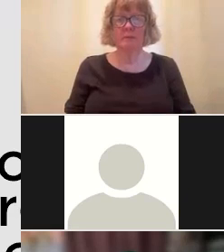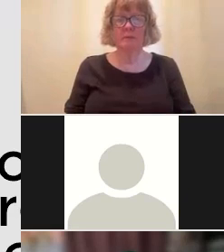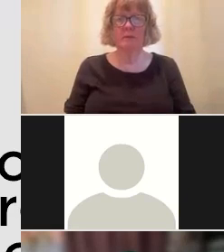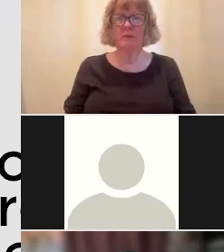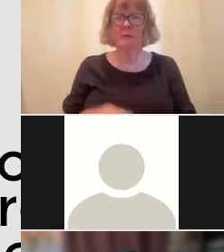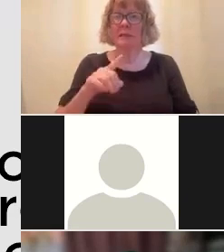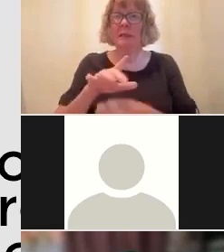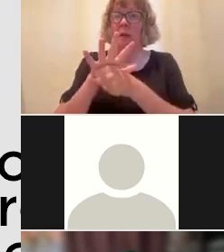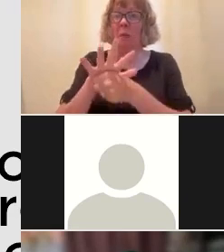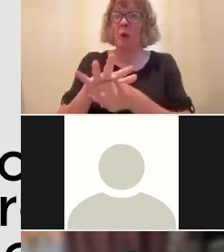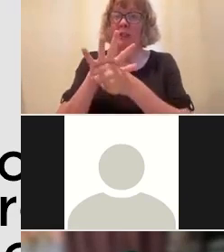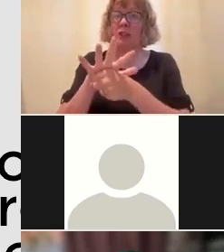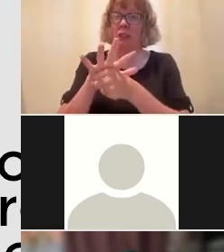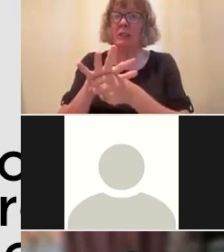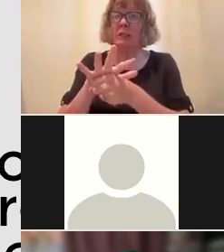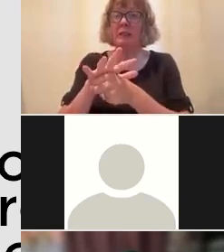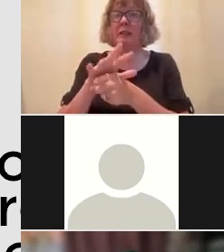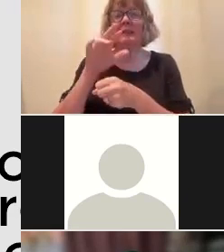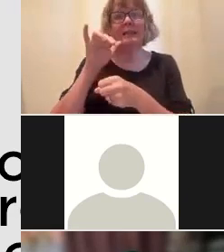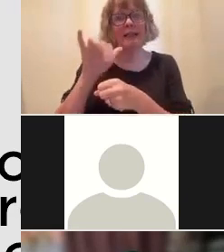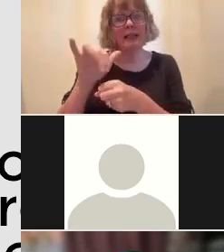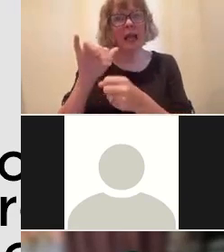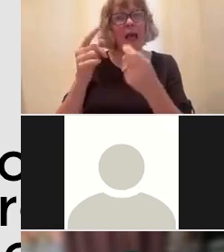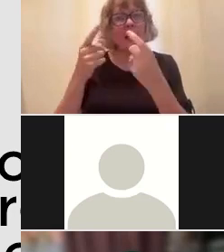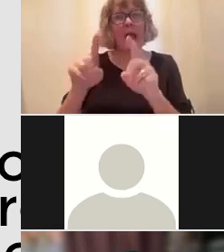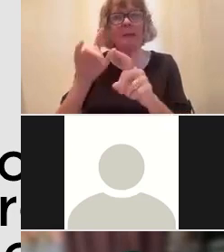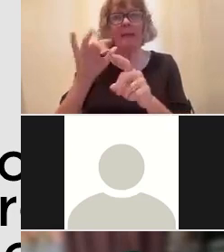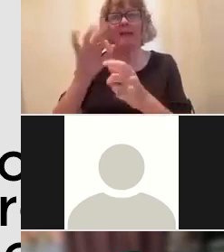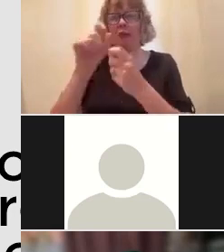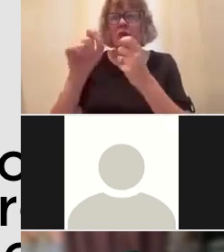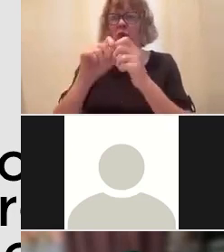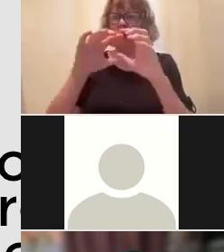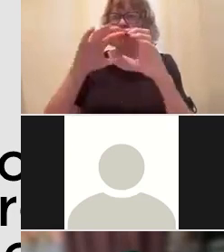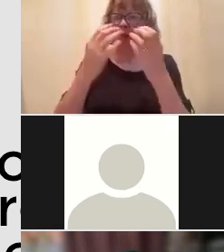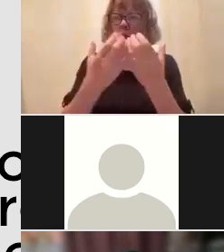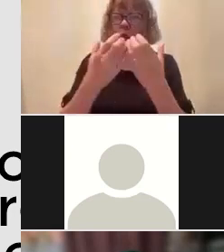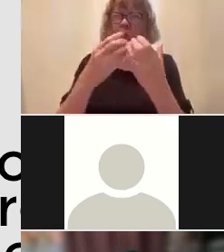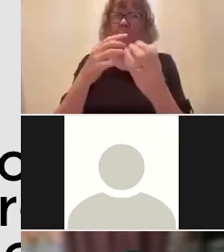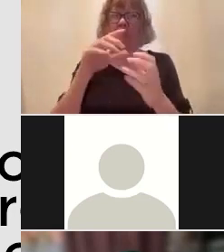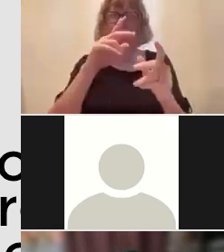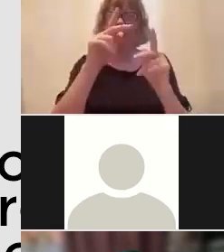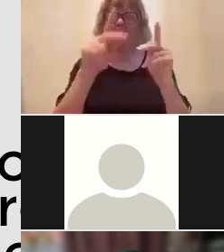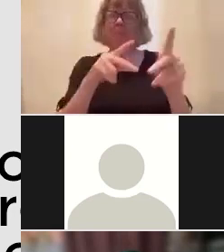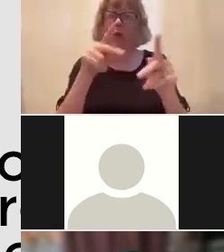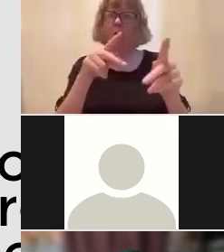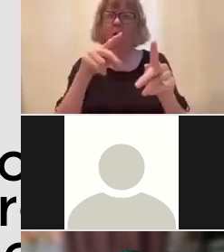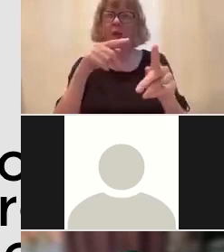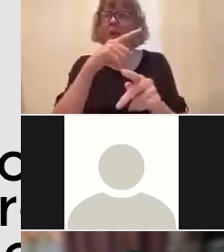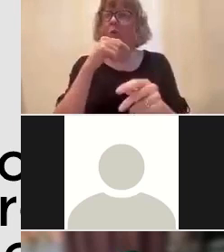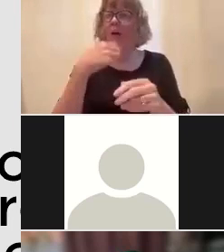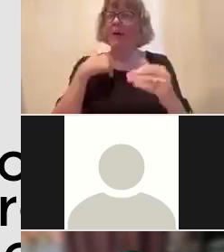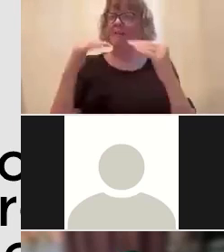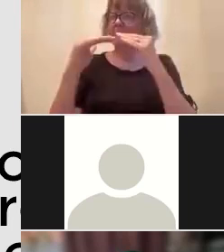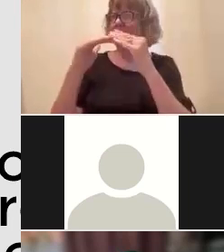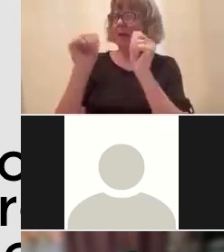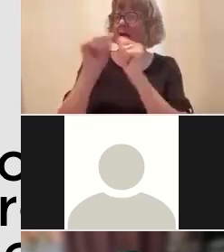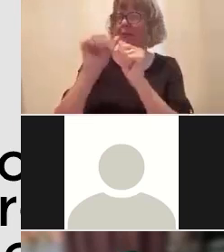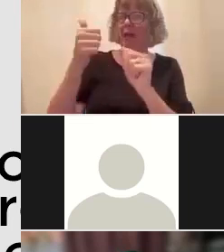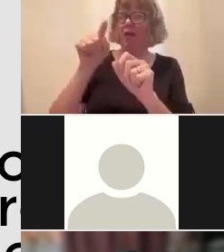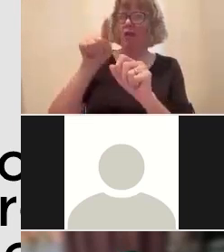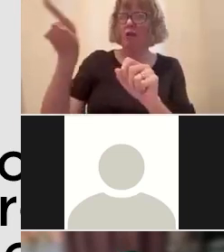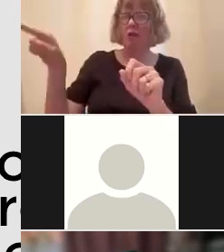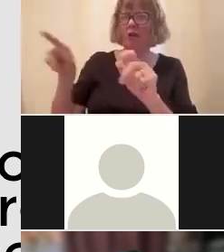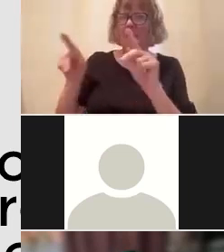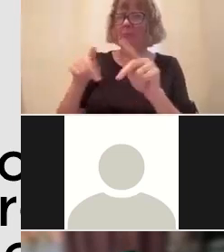Oppression is when certain groups of people are treated unfairly and kept from having the same opportunities as others. The unfair